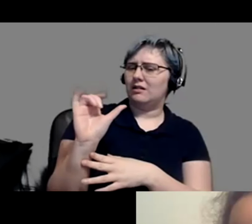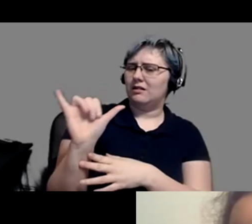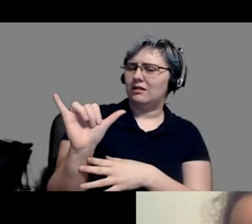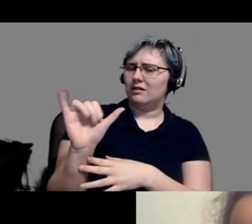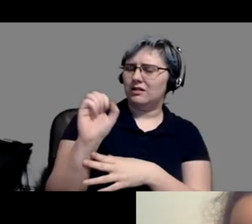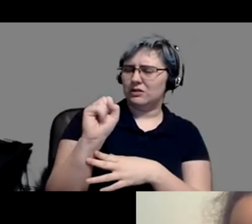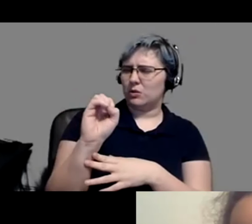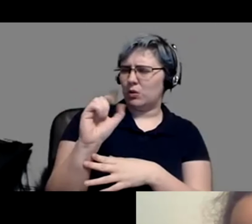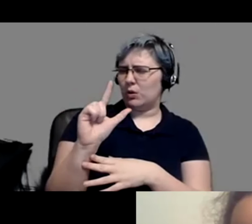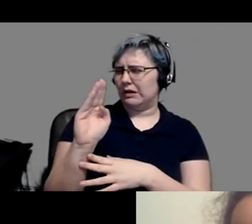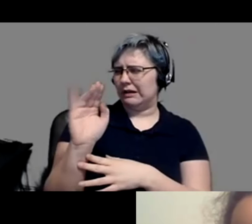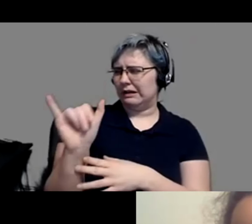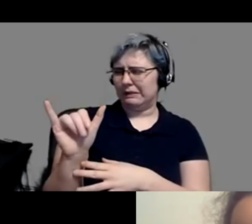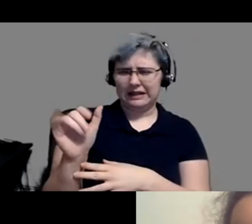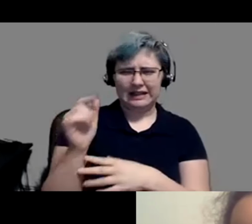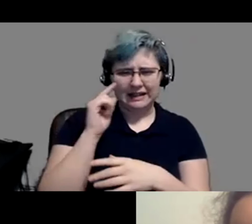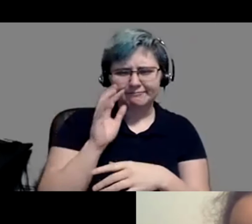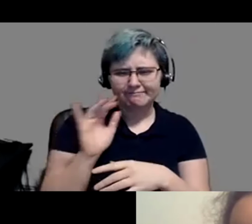Solby, I think it's called.